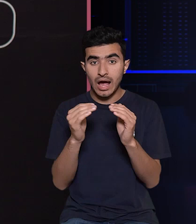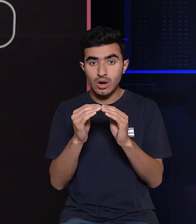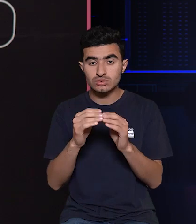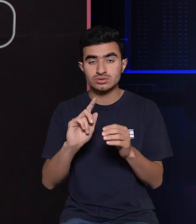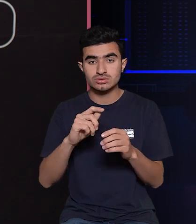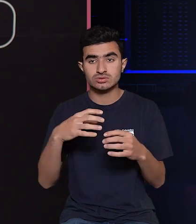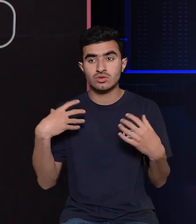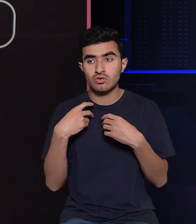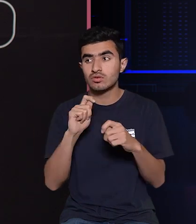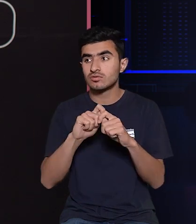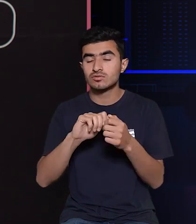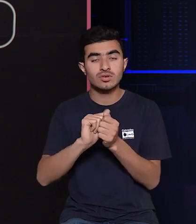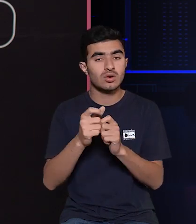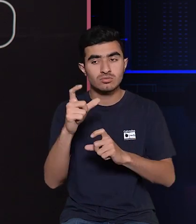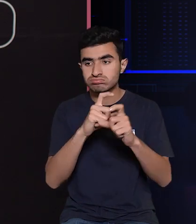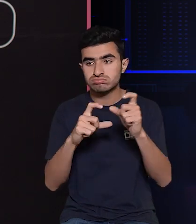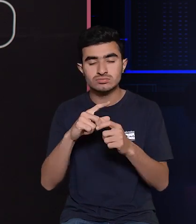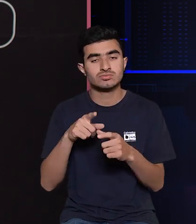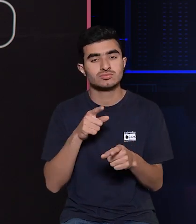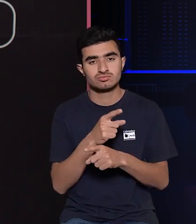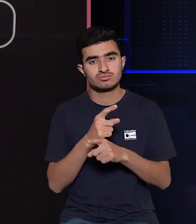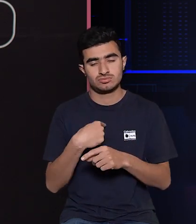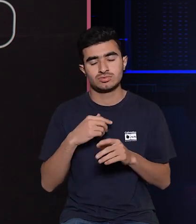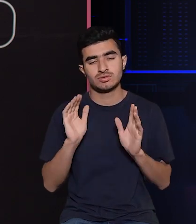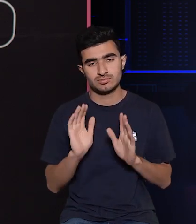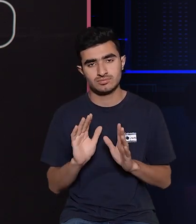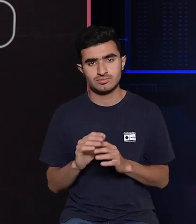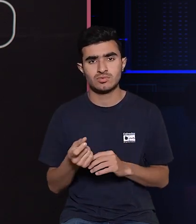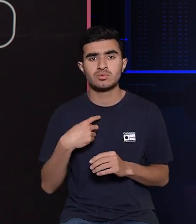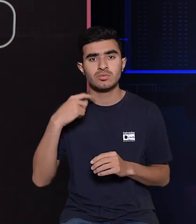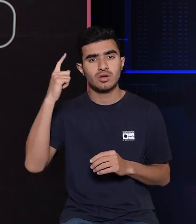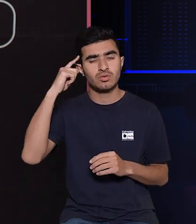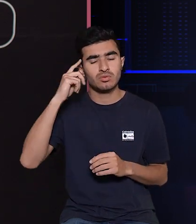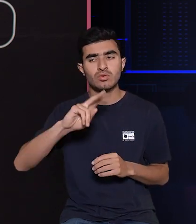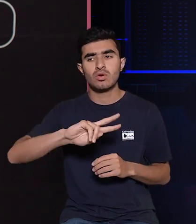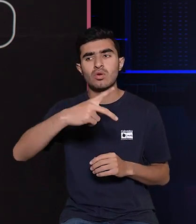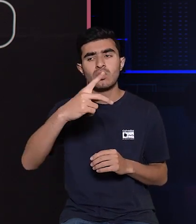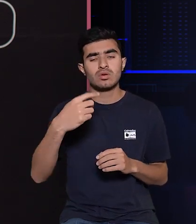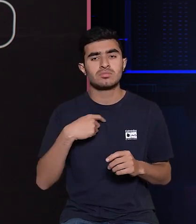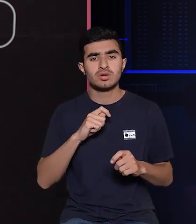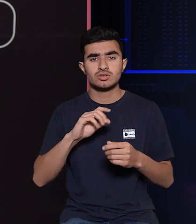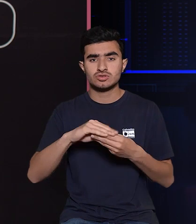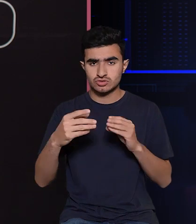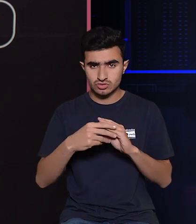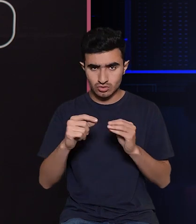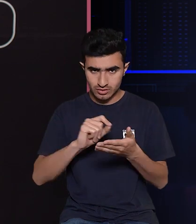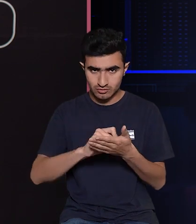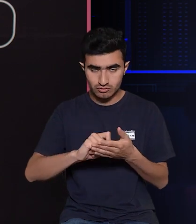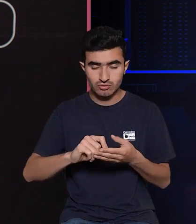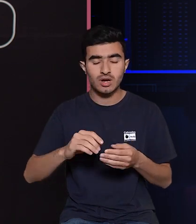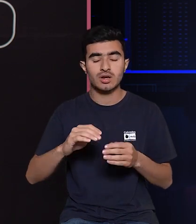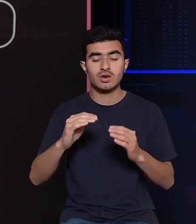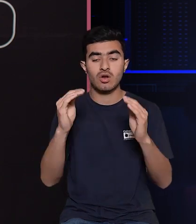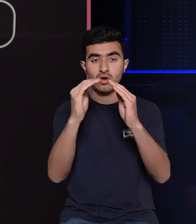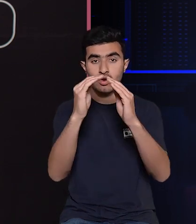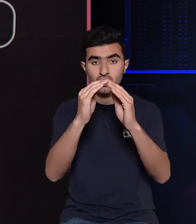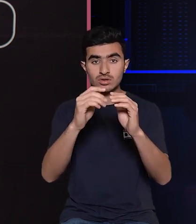inner. So every time we write a story about a haunted house, it's actually the person who's haunted, not the